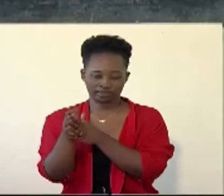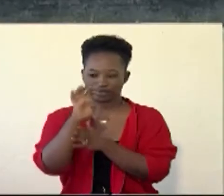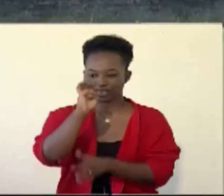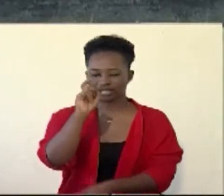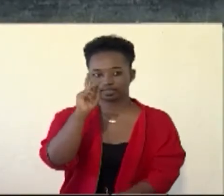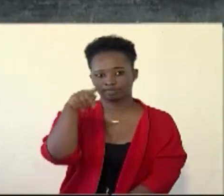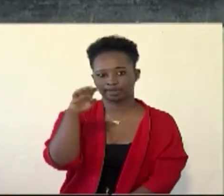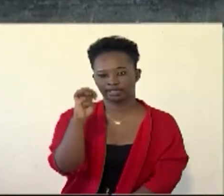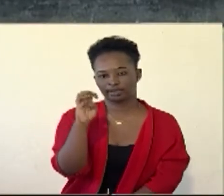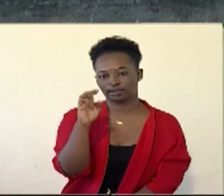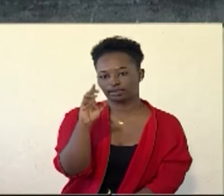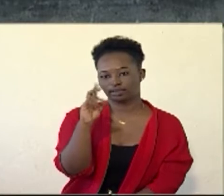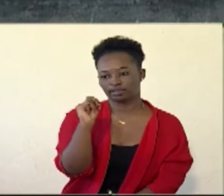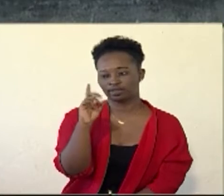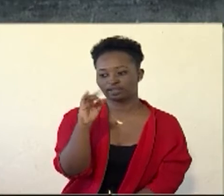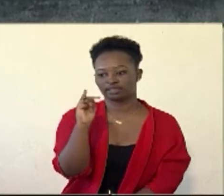expenditure 1